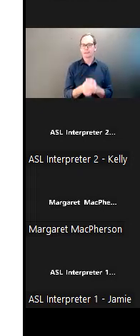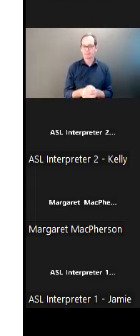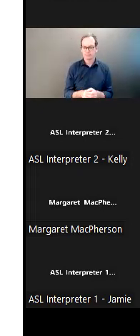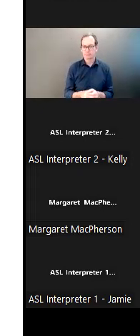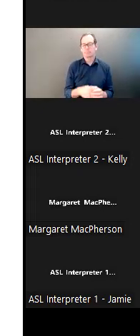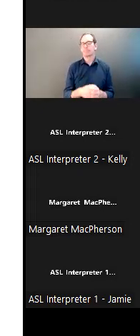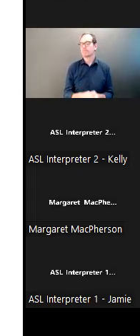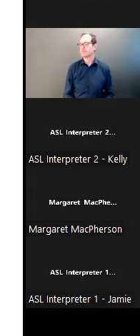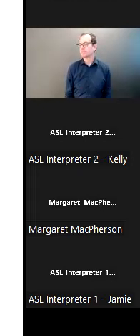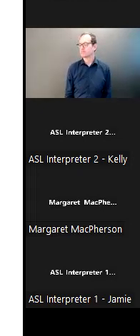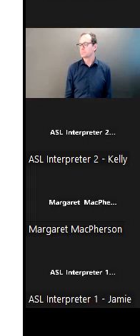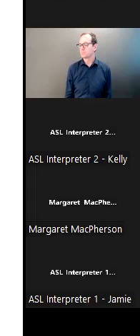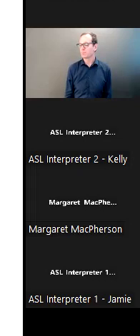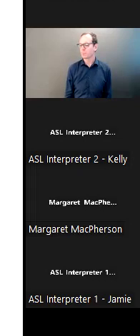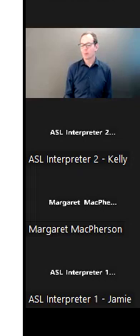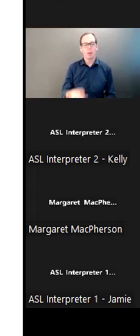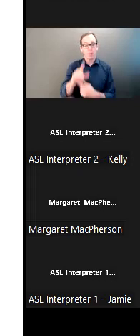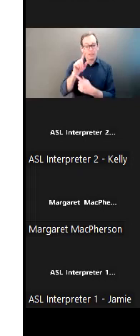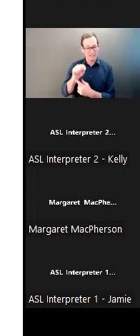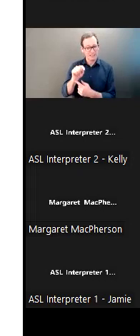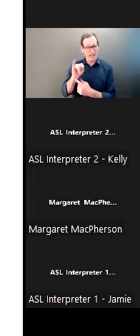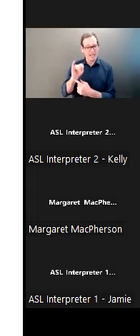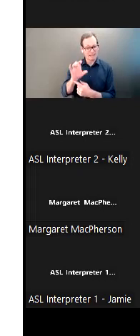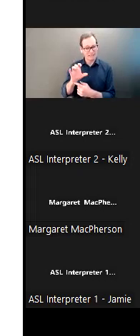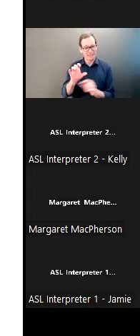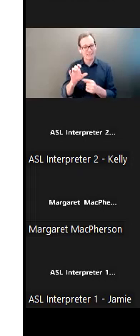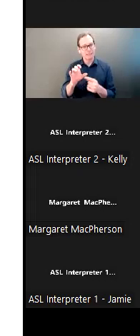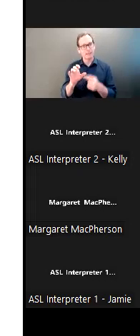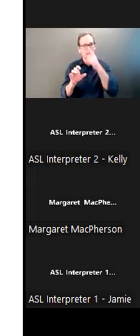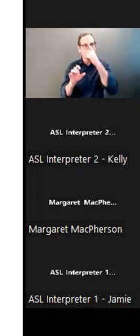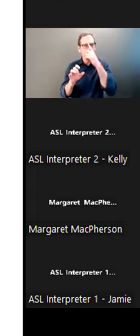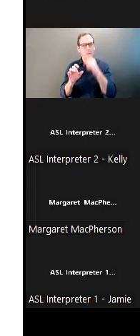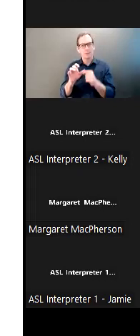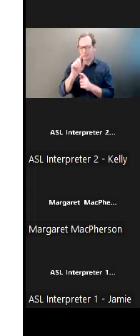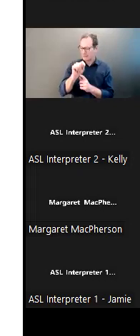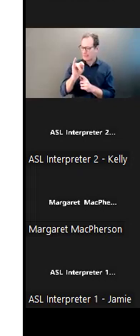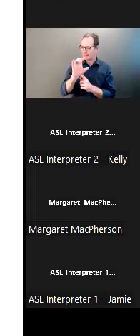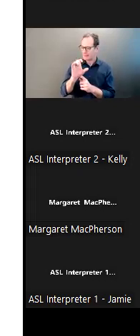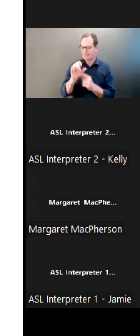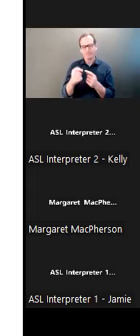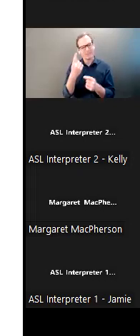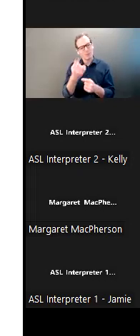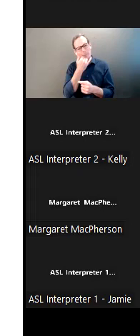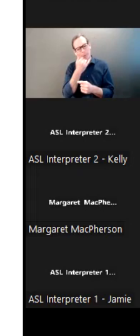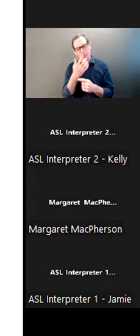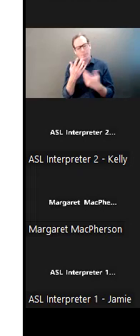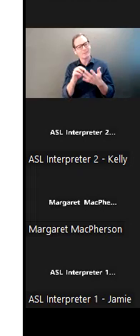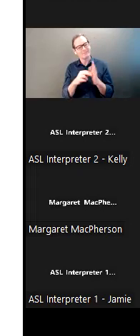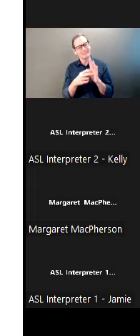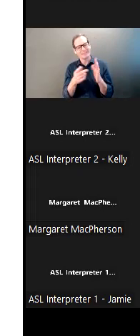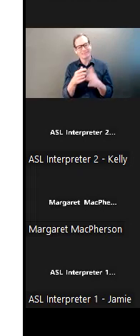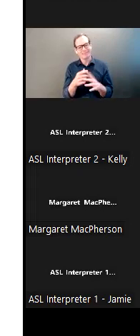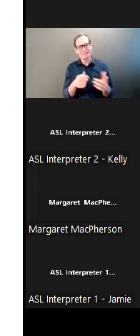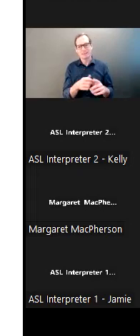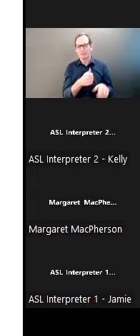sort of situates the problem in the minds of individuals. And the idea that we get is, there's something wrong with this person, or I have to make sure not